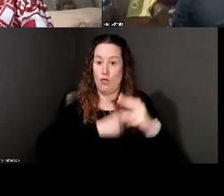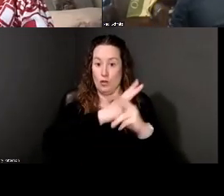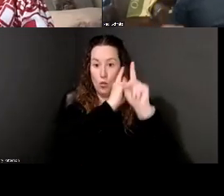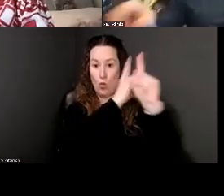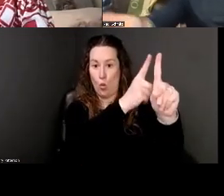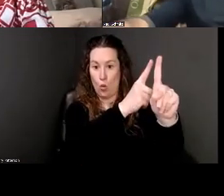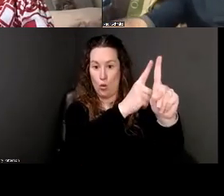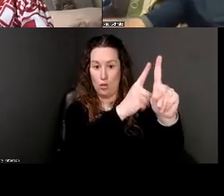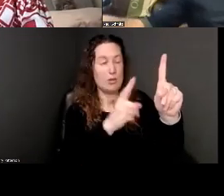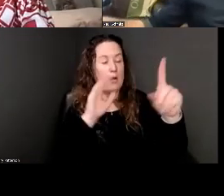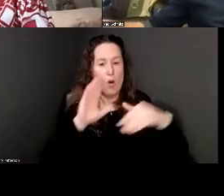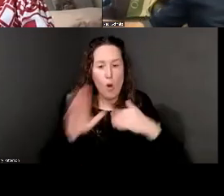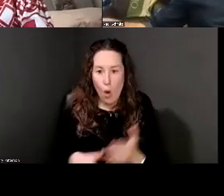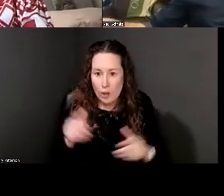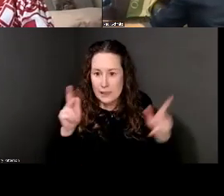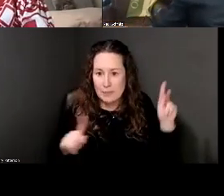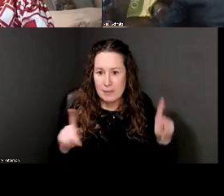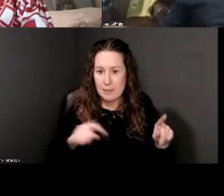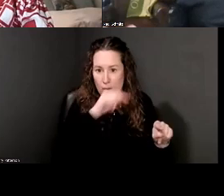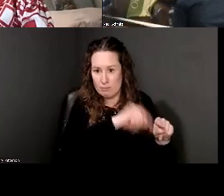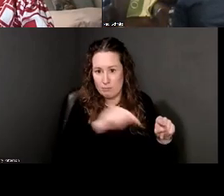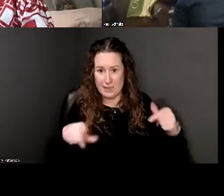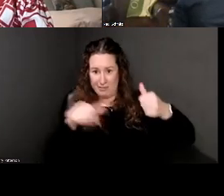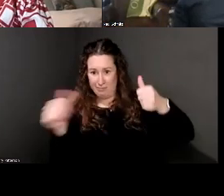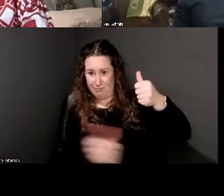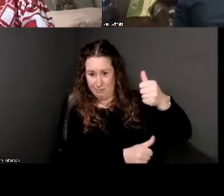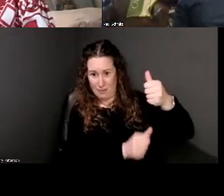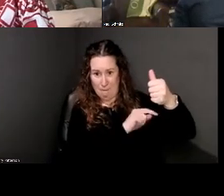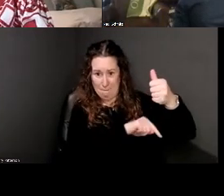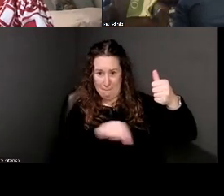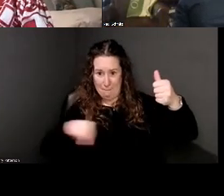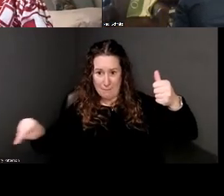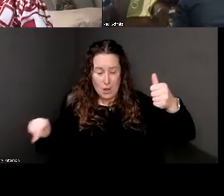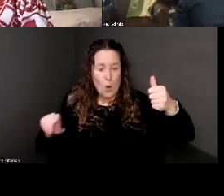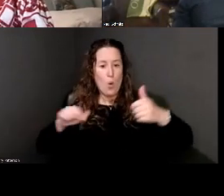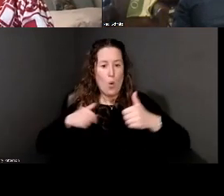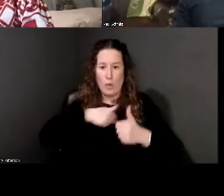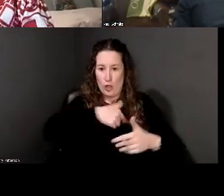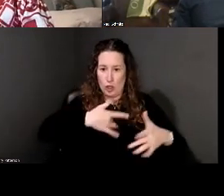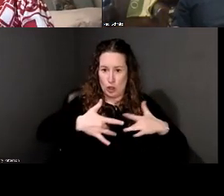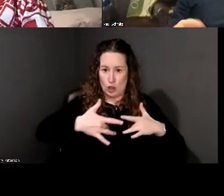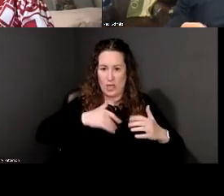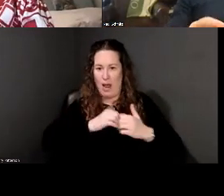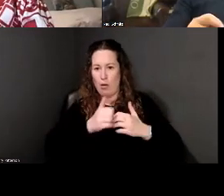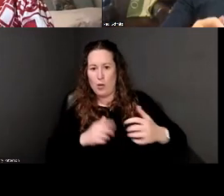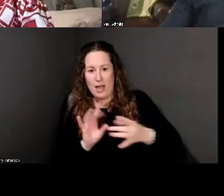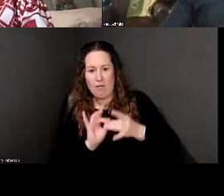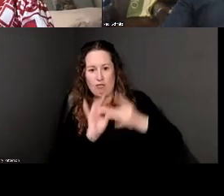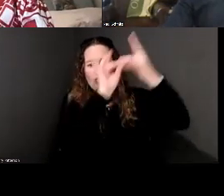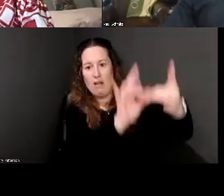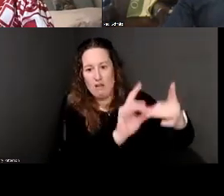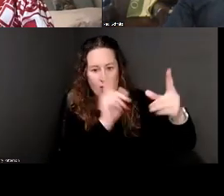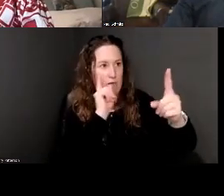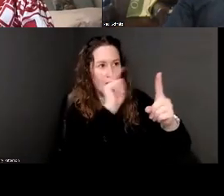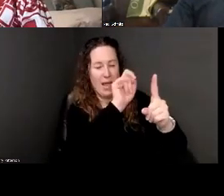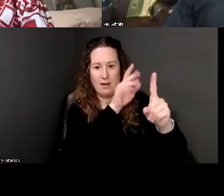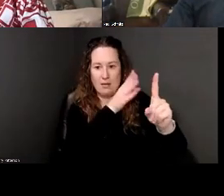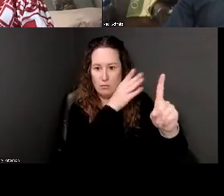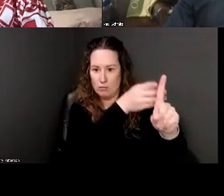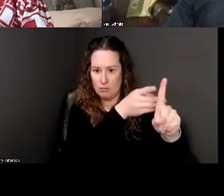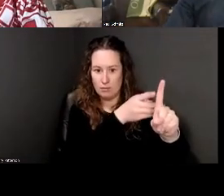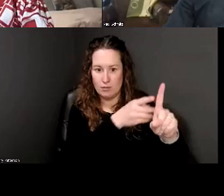we're concerned with and all of the subpopulations, how are they relative to that goal? So that's a first step. The second